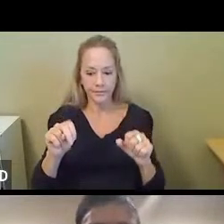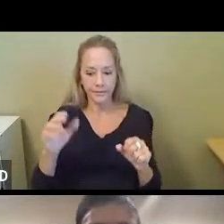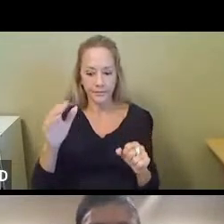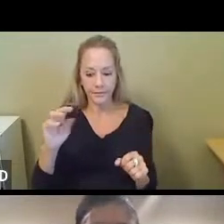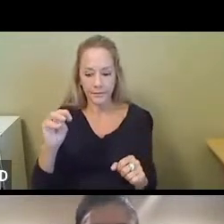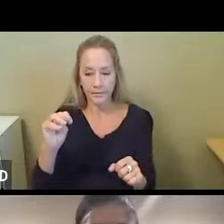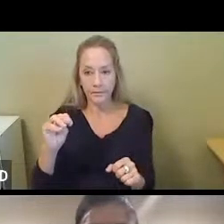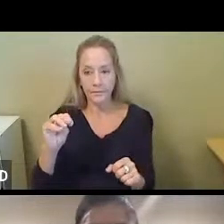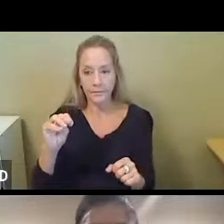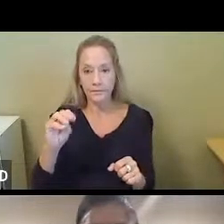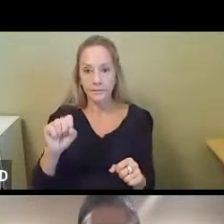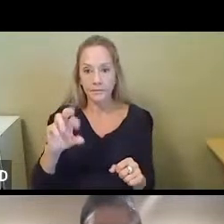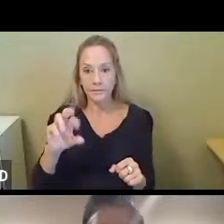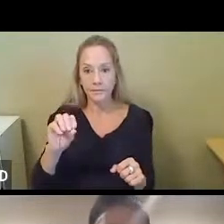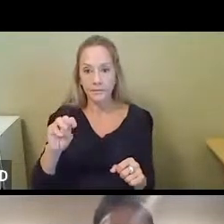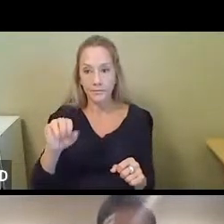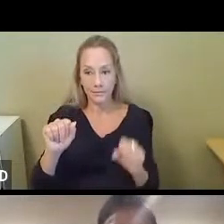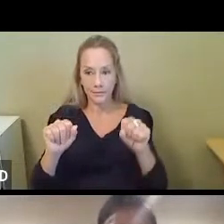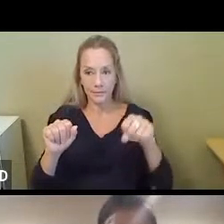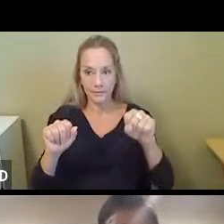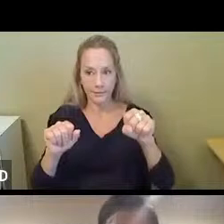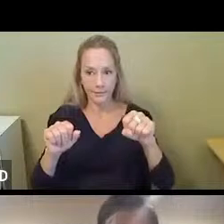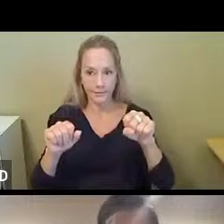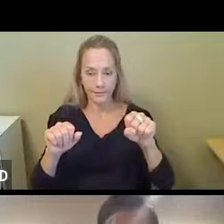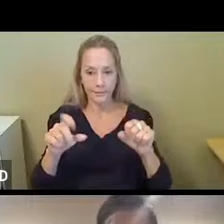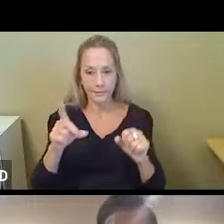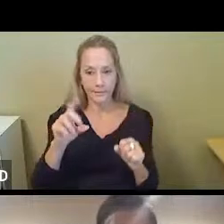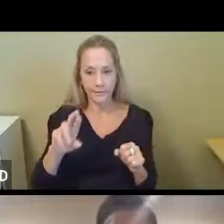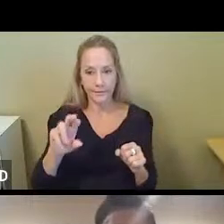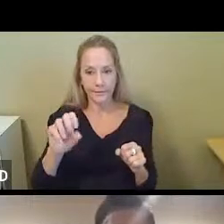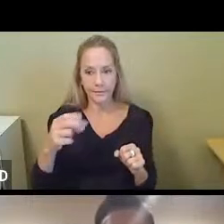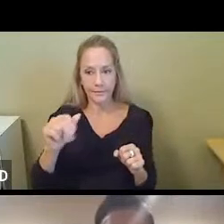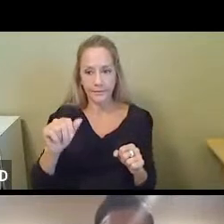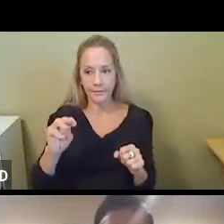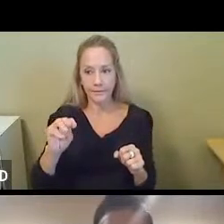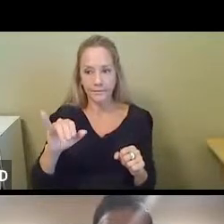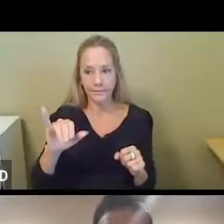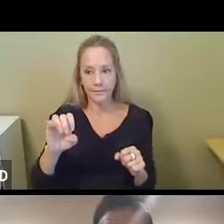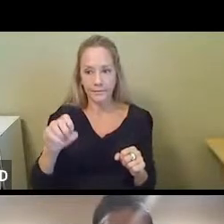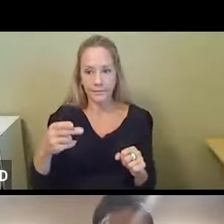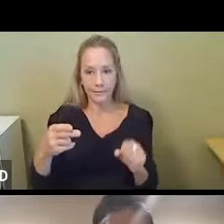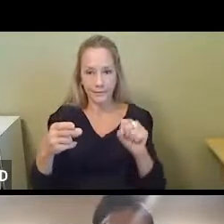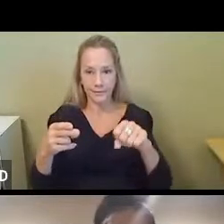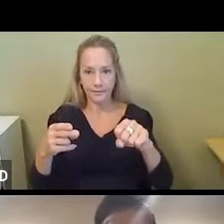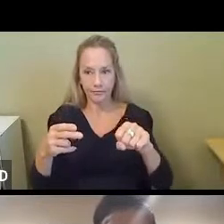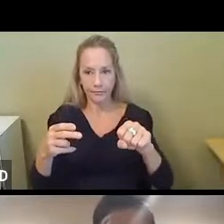Ms. Roma, Yes. Dr. Shamia, Yes.